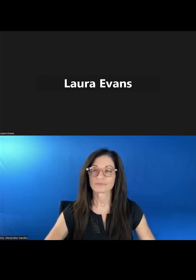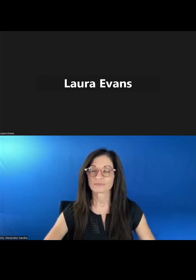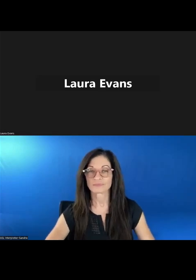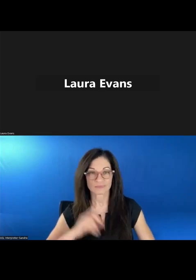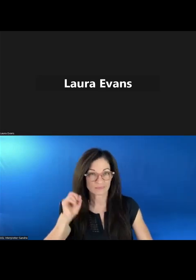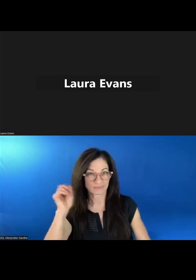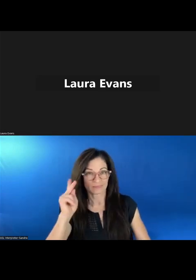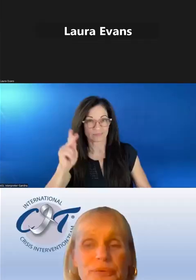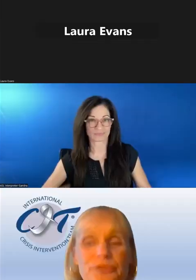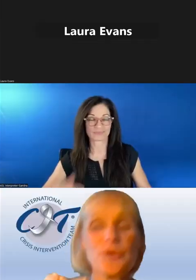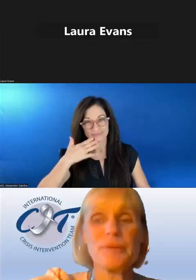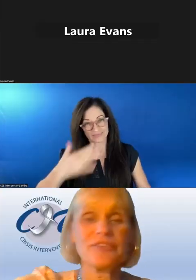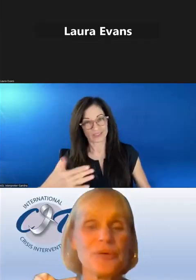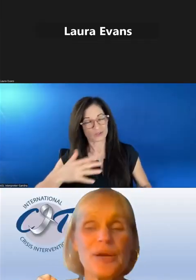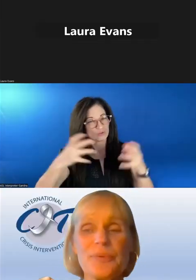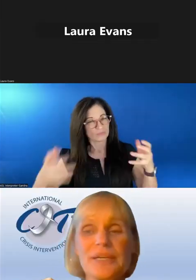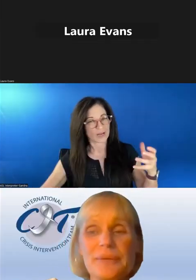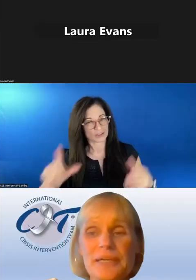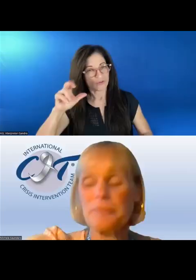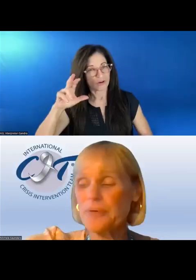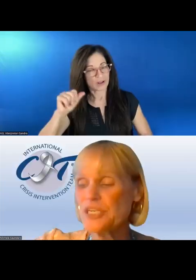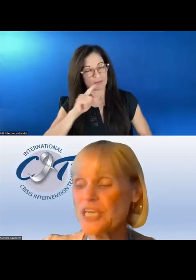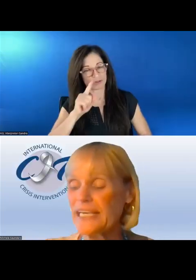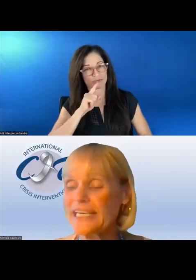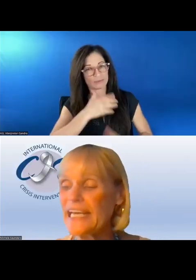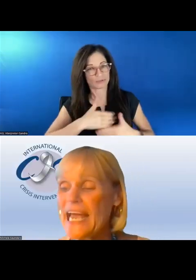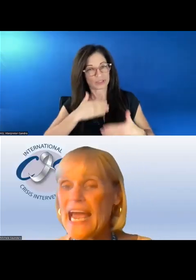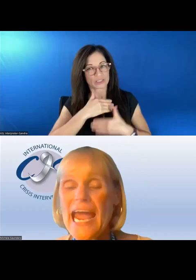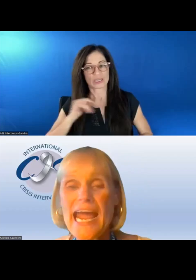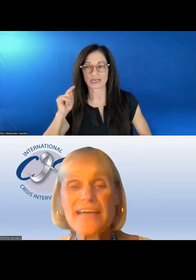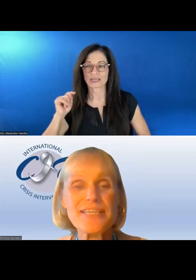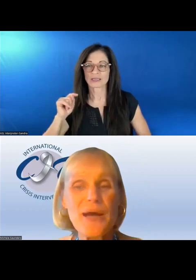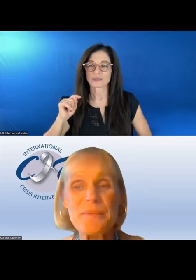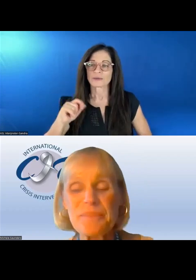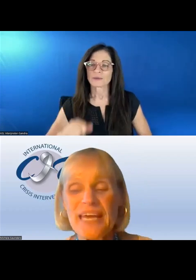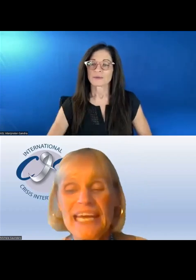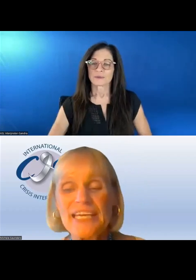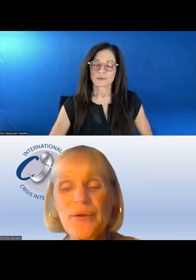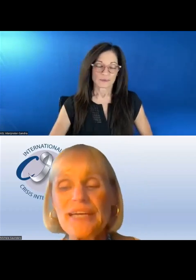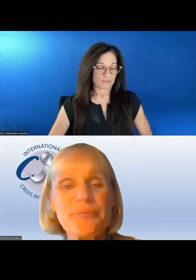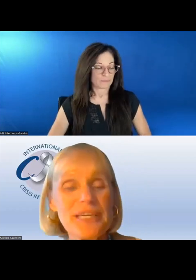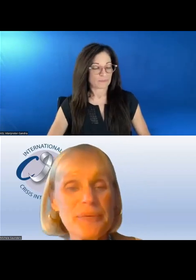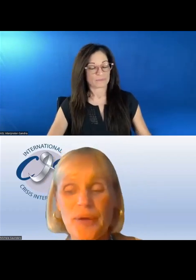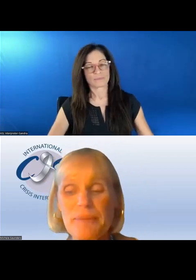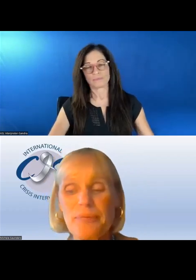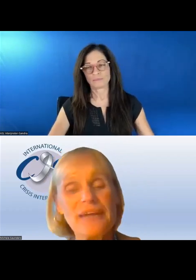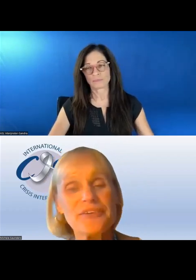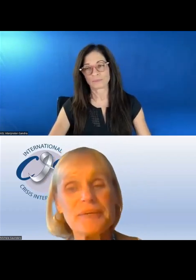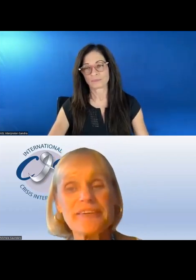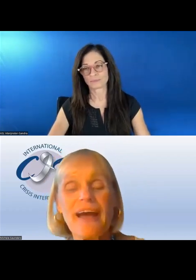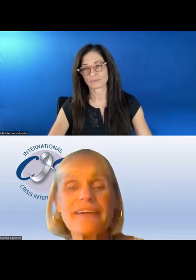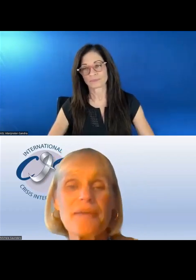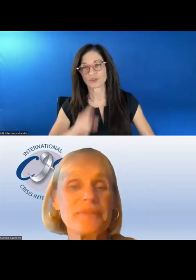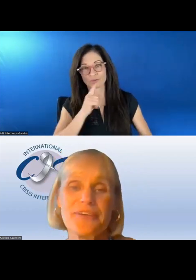Okay, thank you so much, Laura. I really, really appreciate it. And, it's really with great